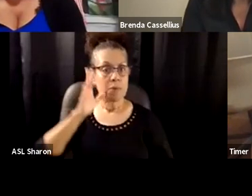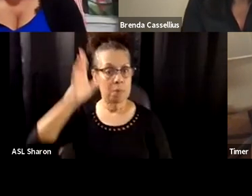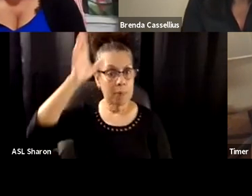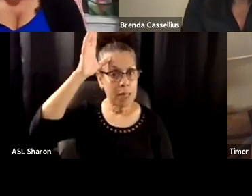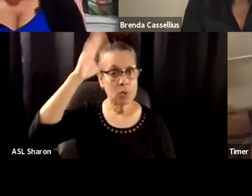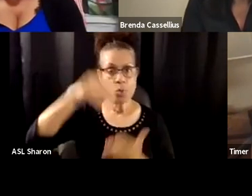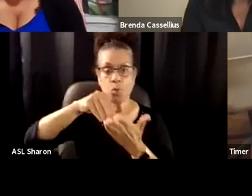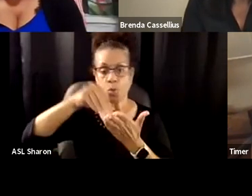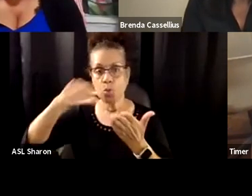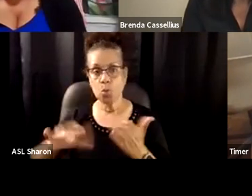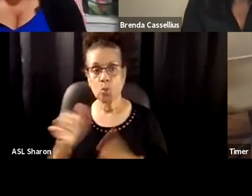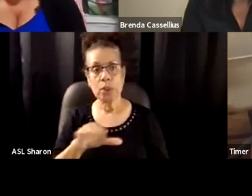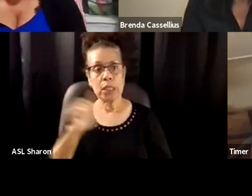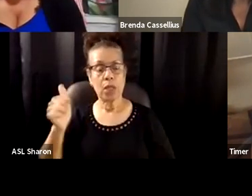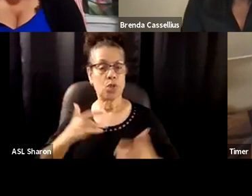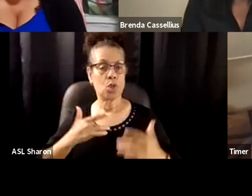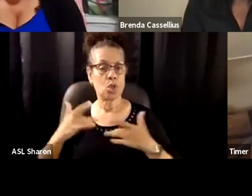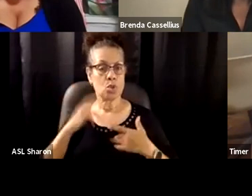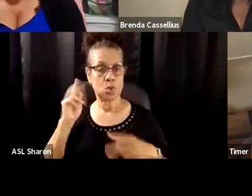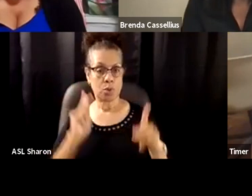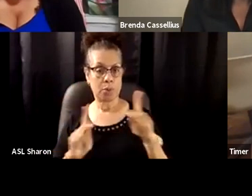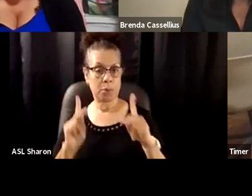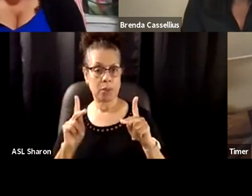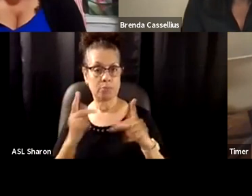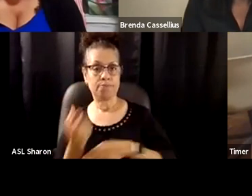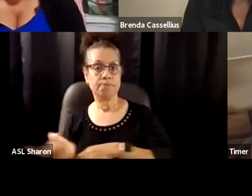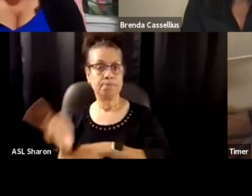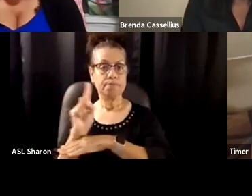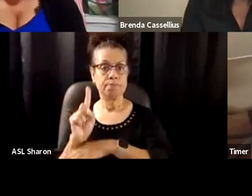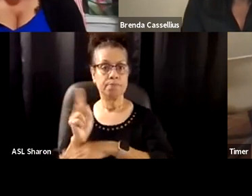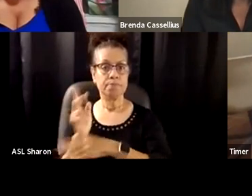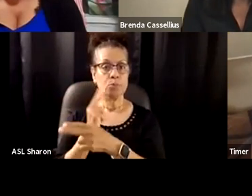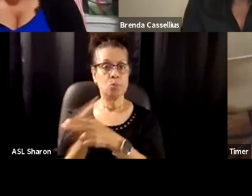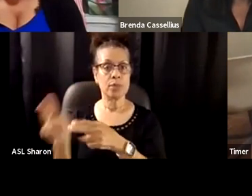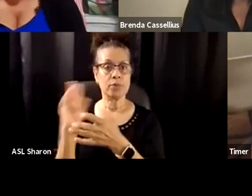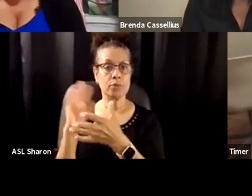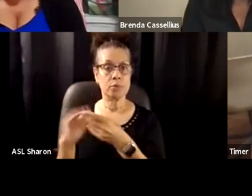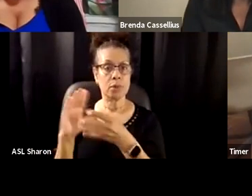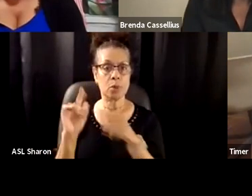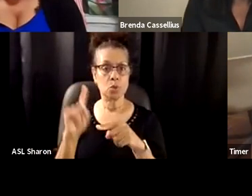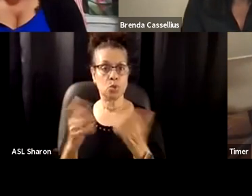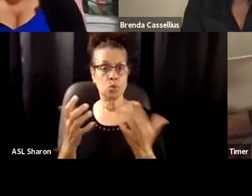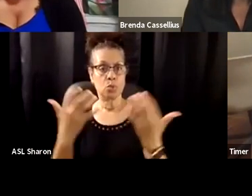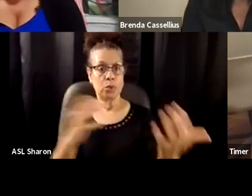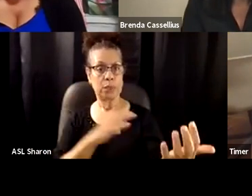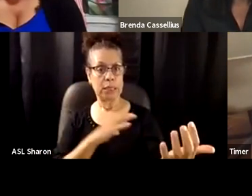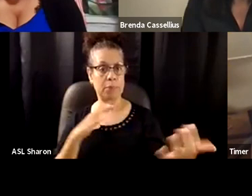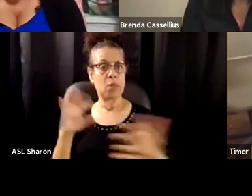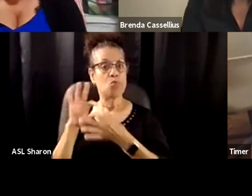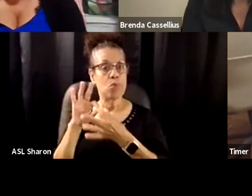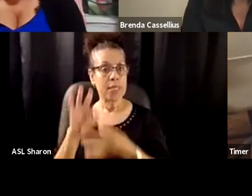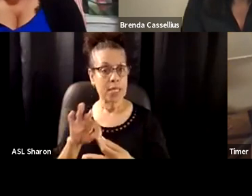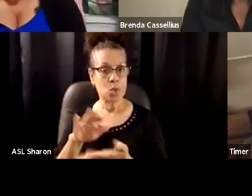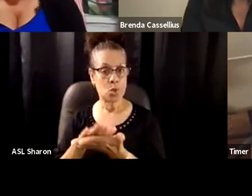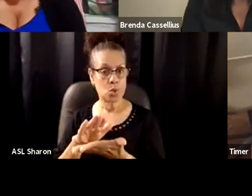students and other concerned parties to make brief presentations to the school committee on pertinent school issues